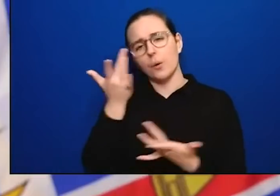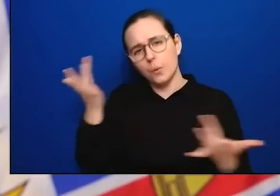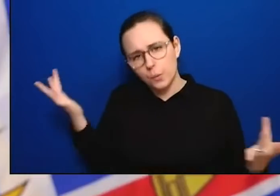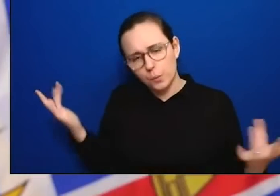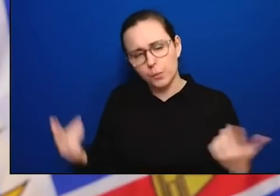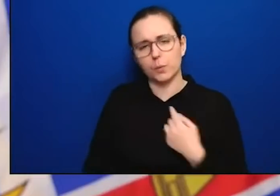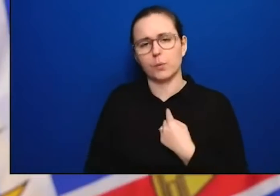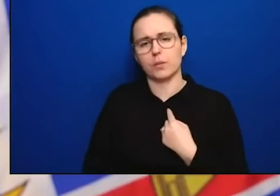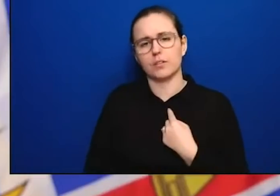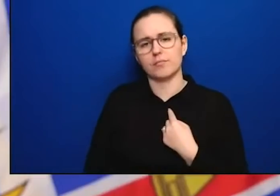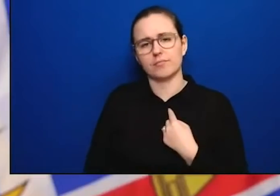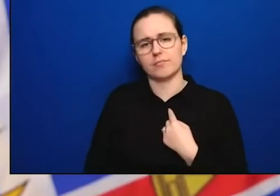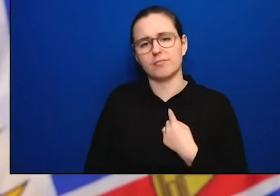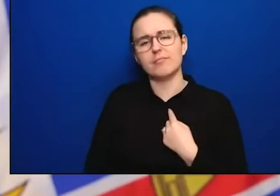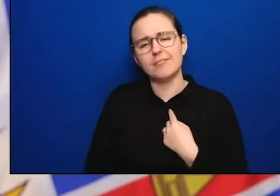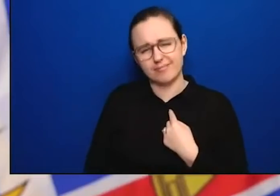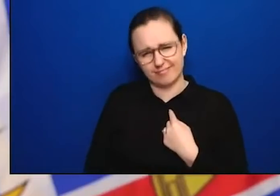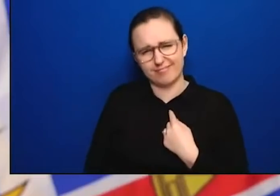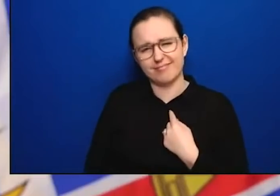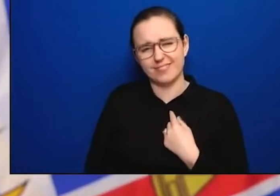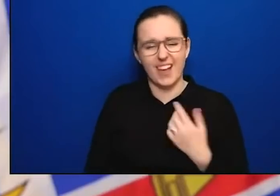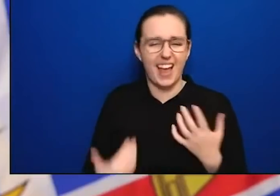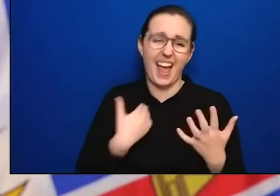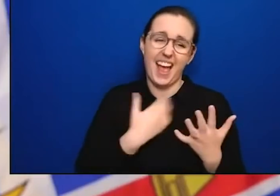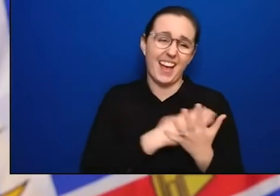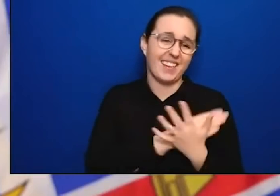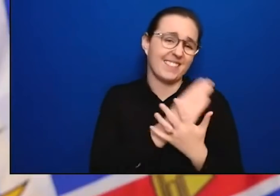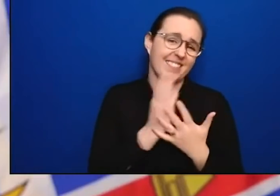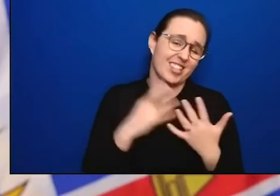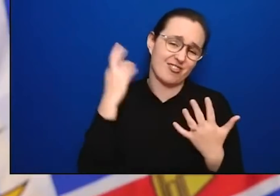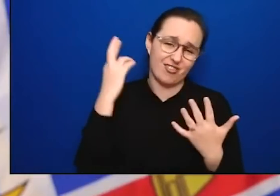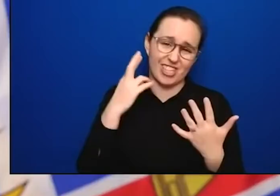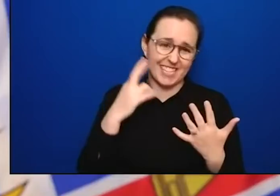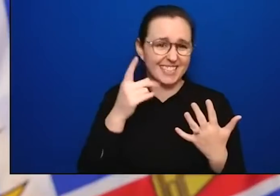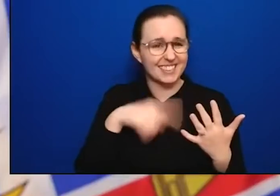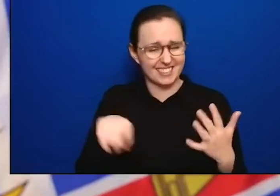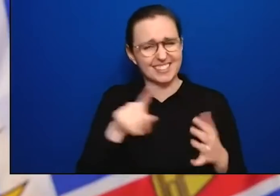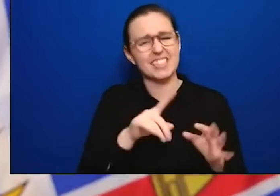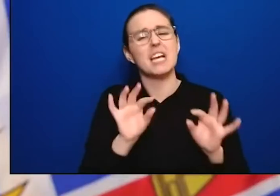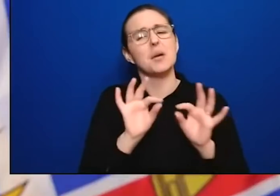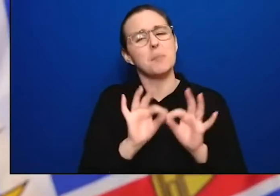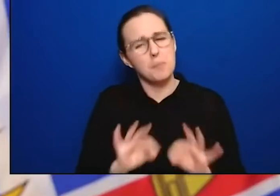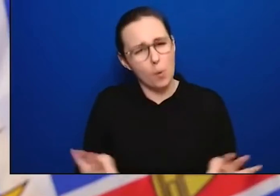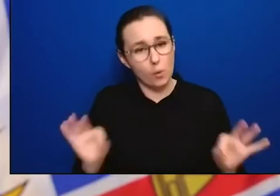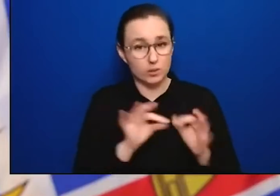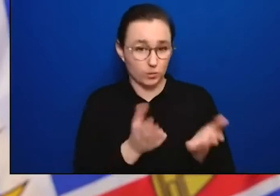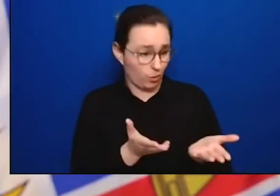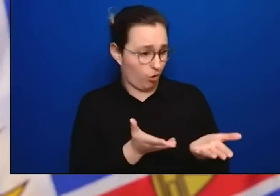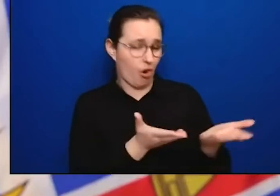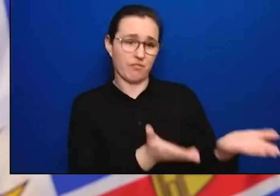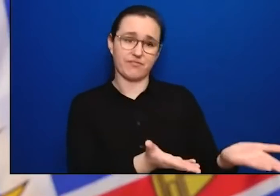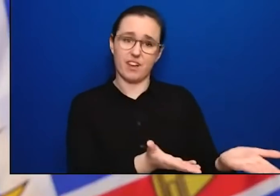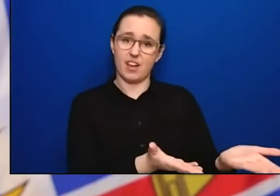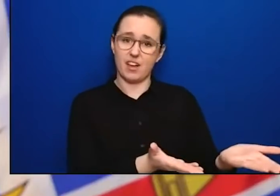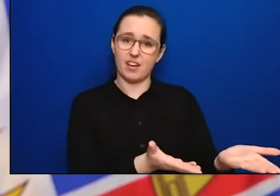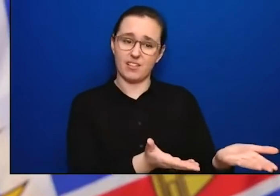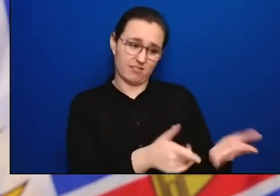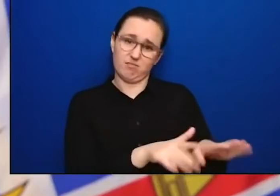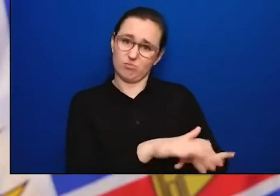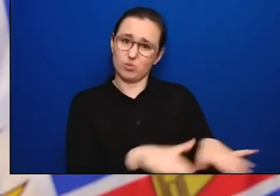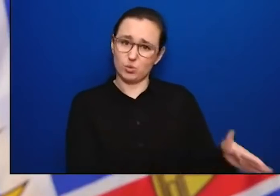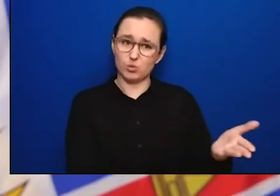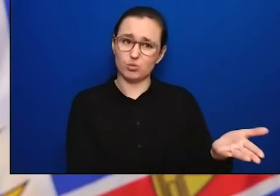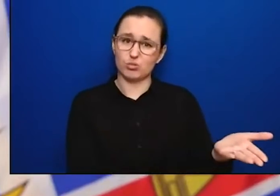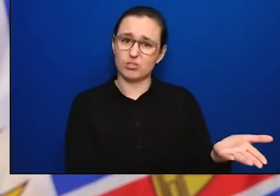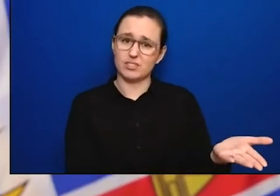it home to a parent who's going through treatments or is on medication. So I think there's a whole variety of things that make